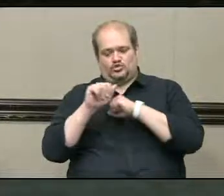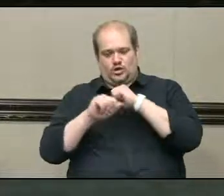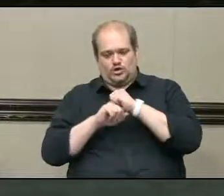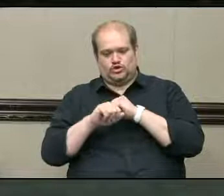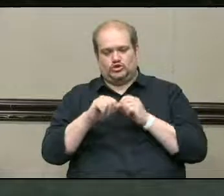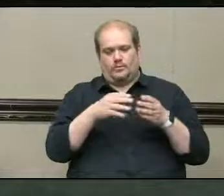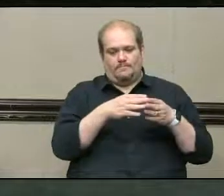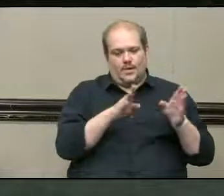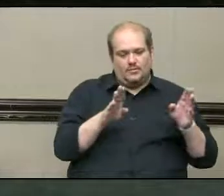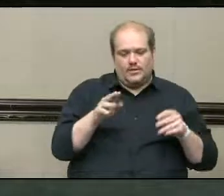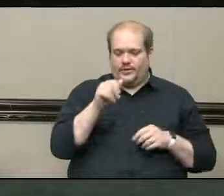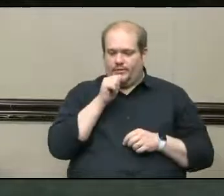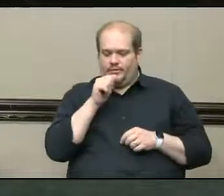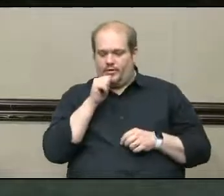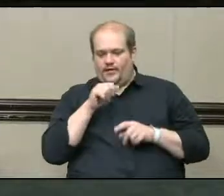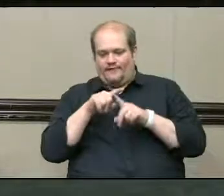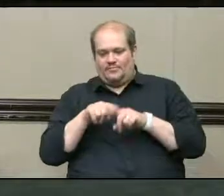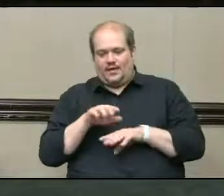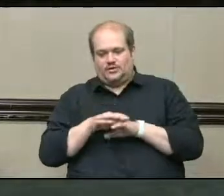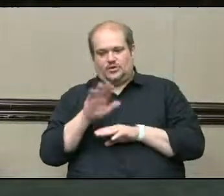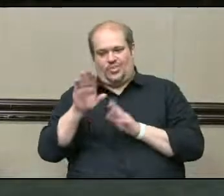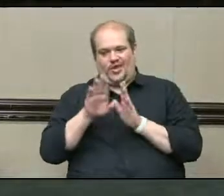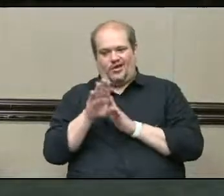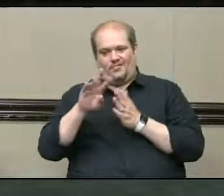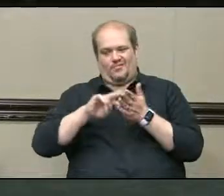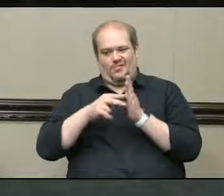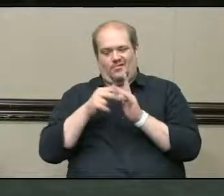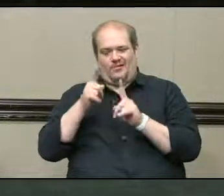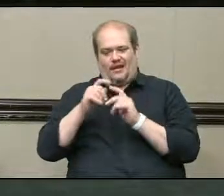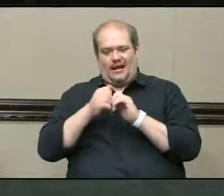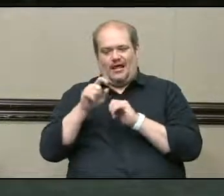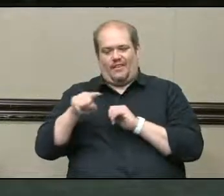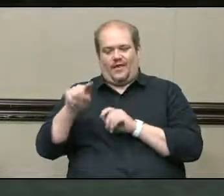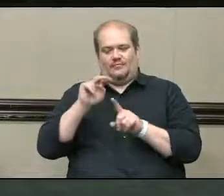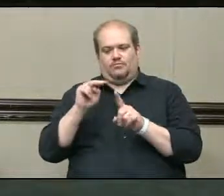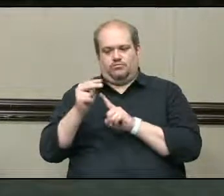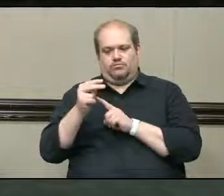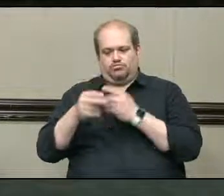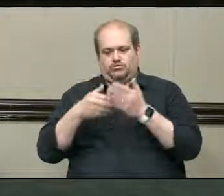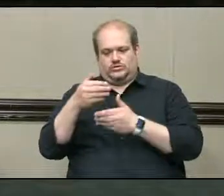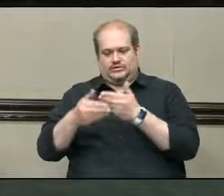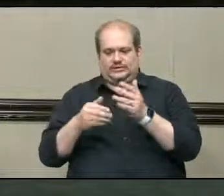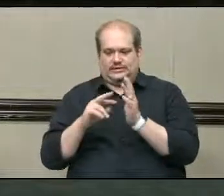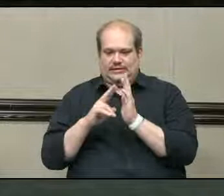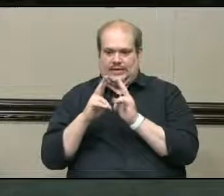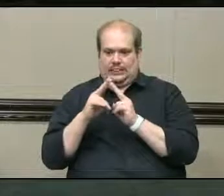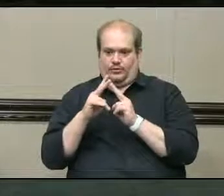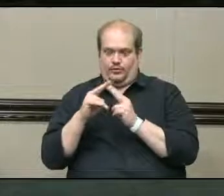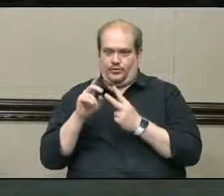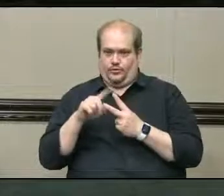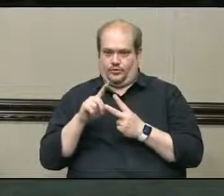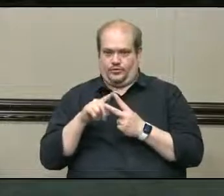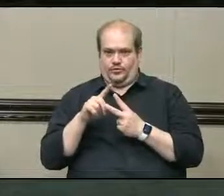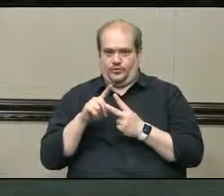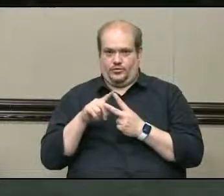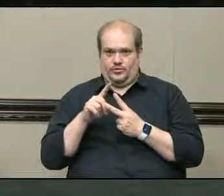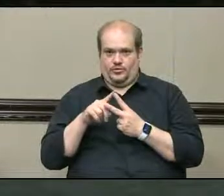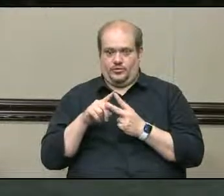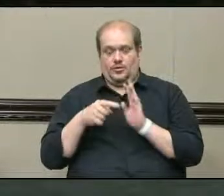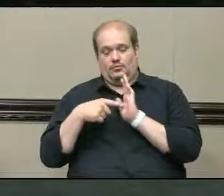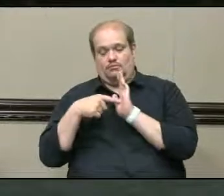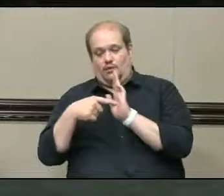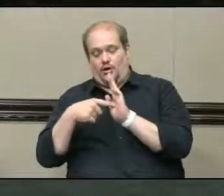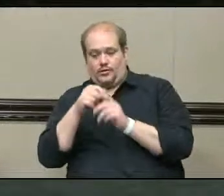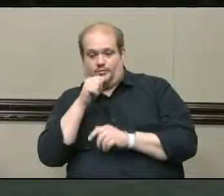public based on what development they are doing and how they proceed to either